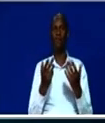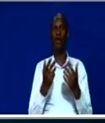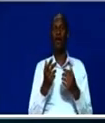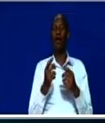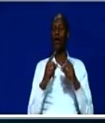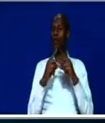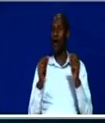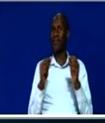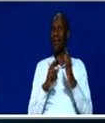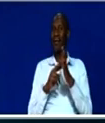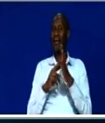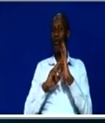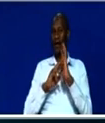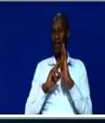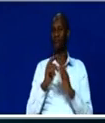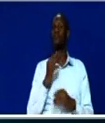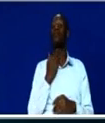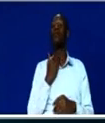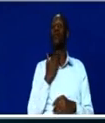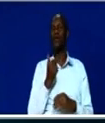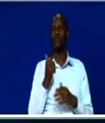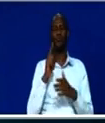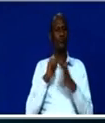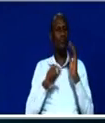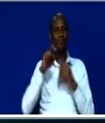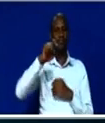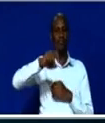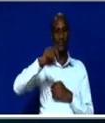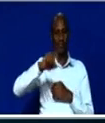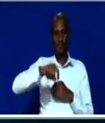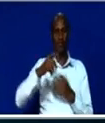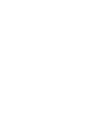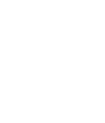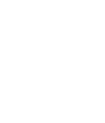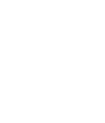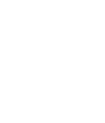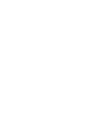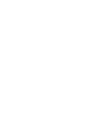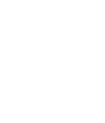term require. Require means what is needed or what is necessary.